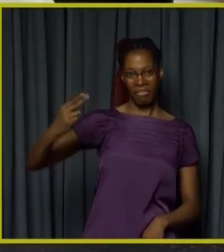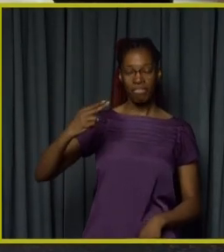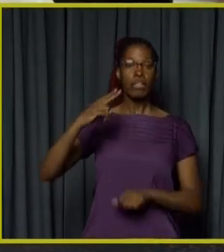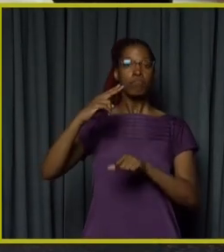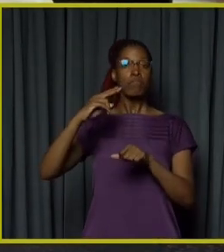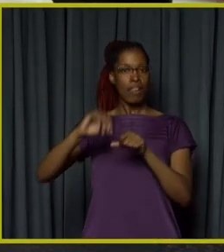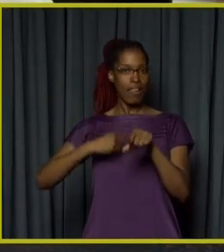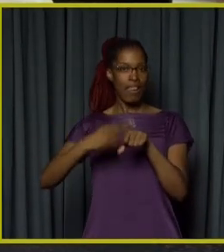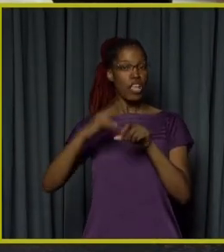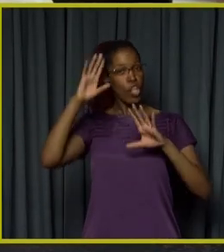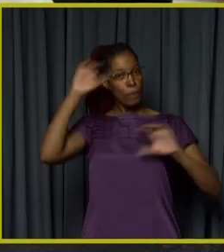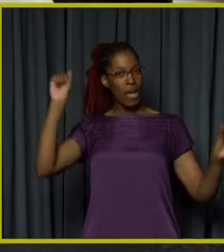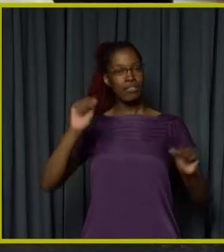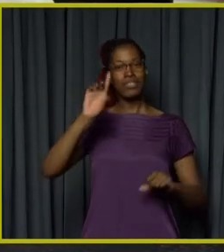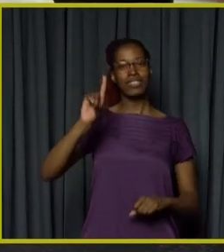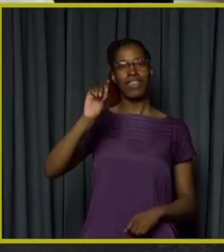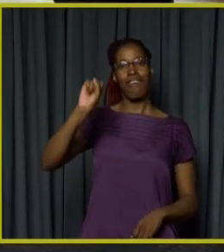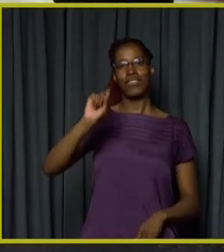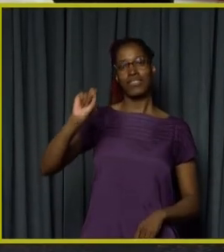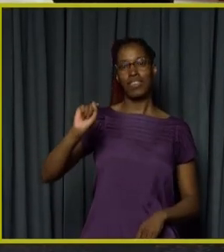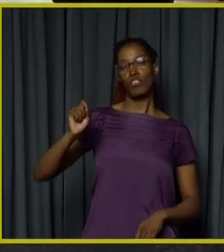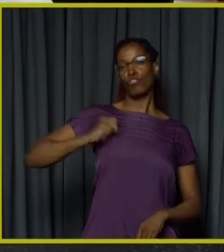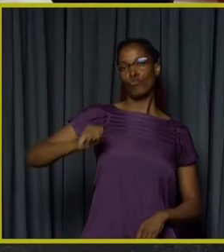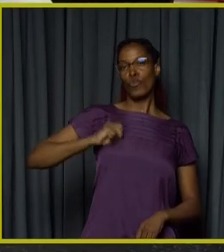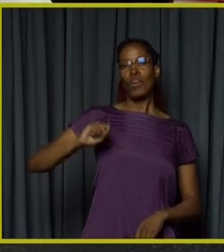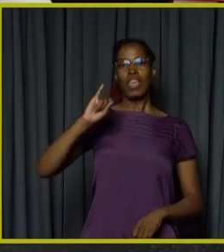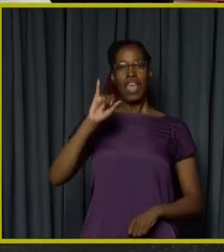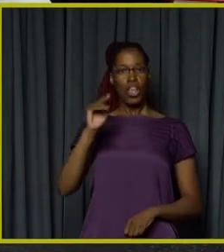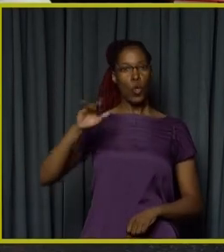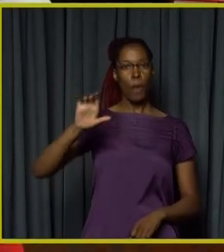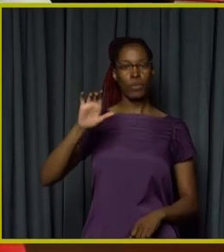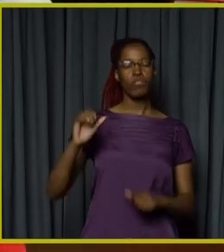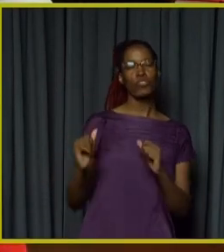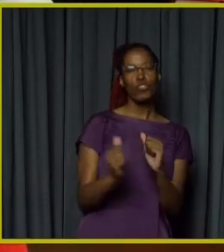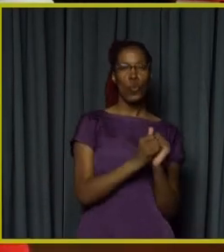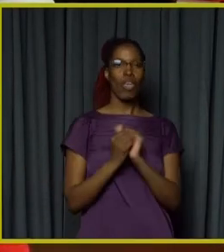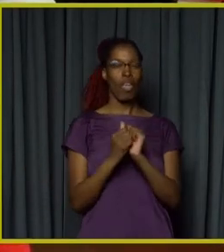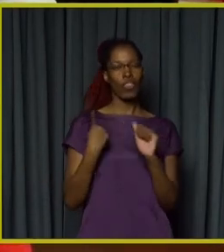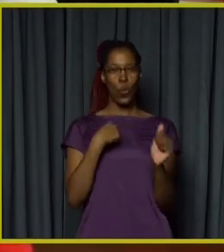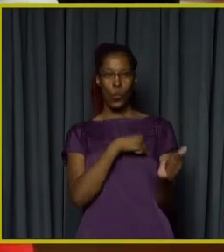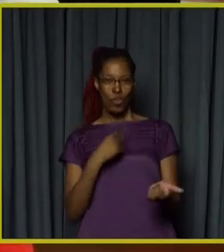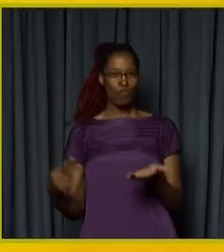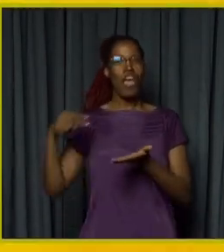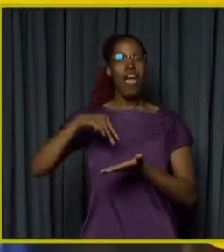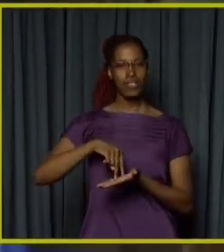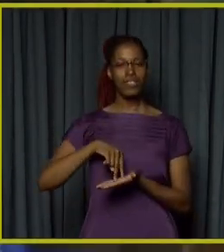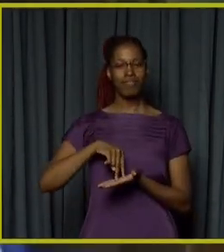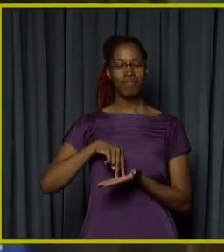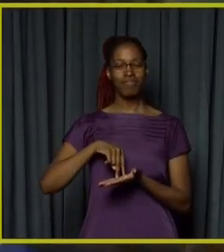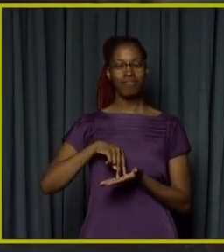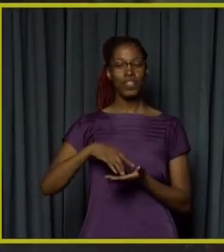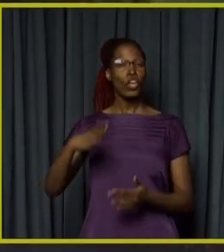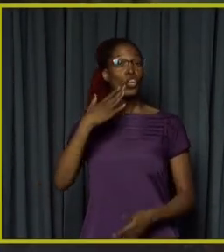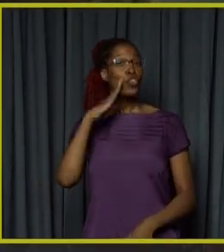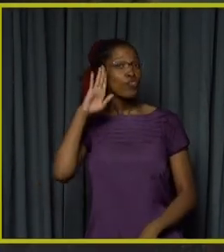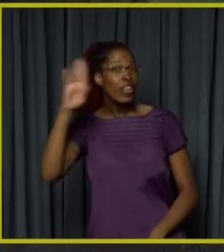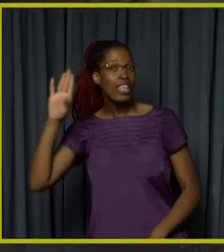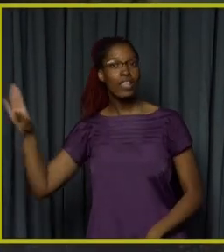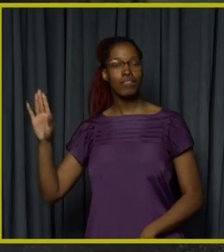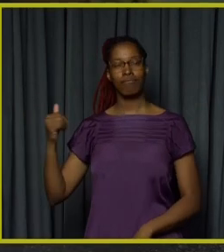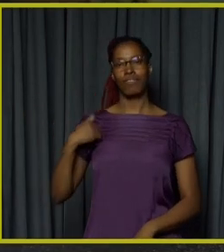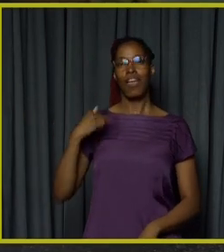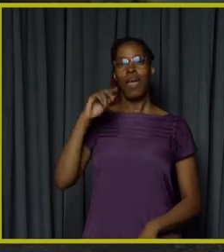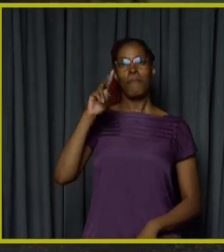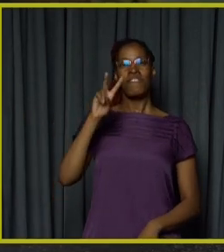and CEO of Delta Sigma Theta Sorority, Incorporated. Together, we rise. Greetings. I